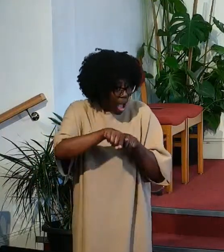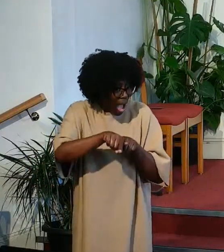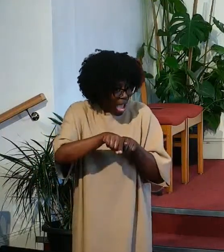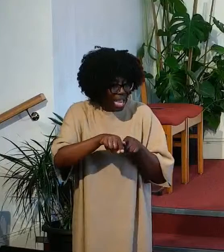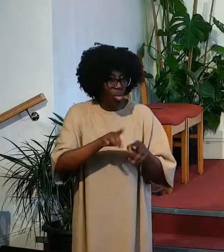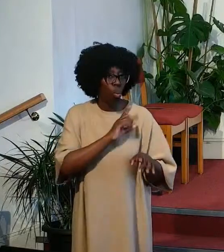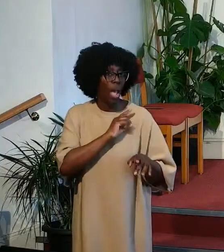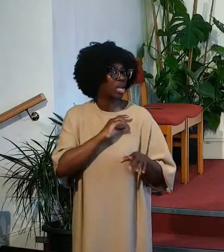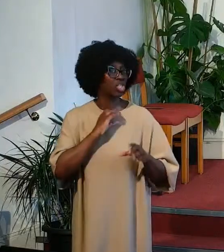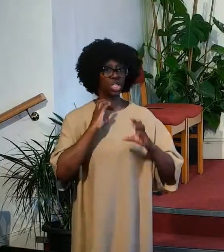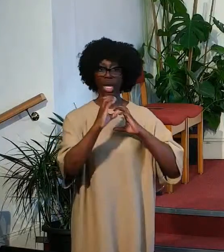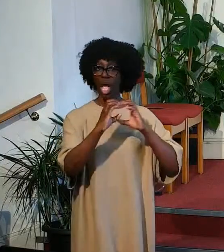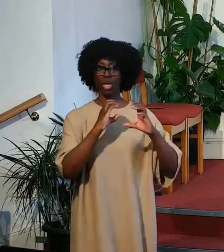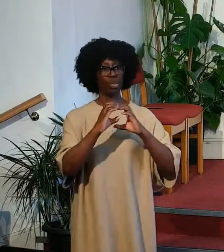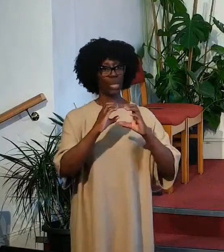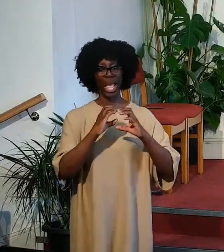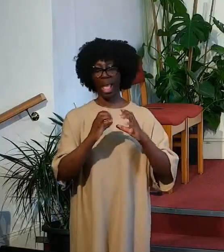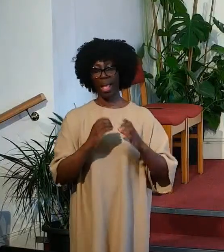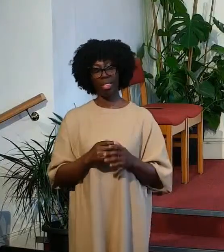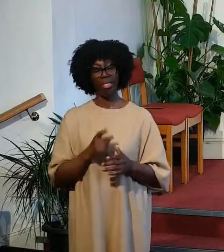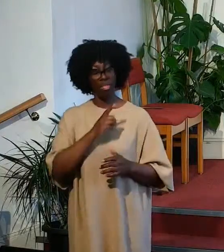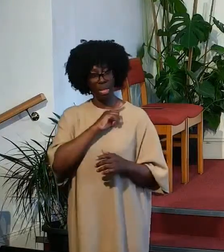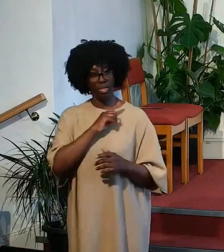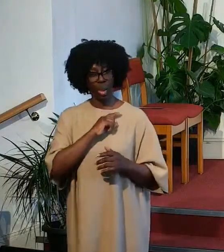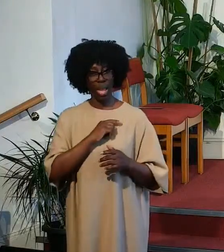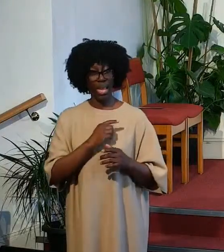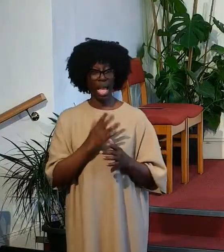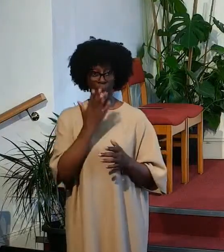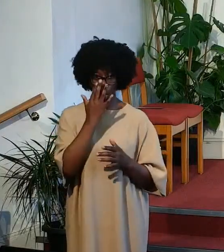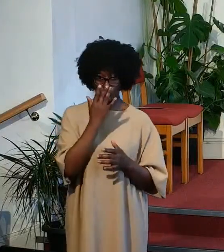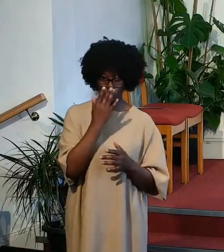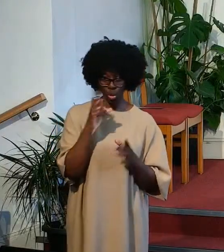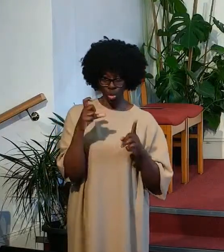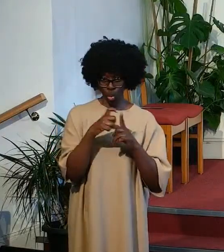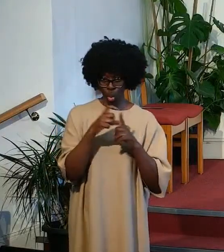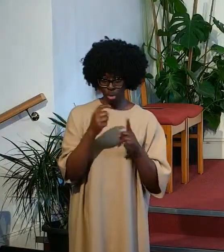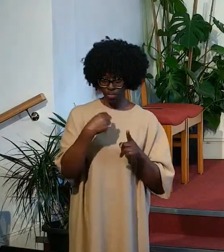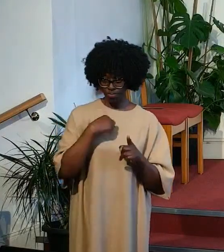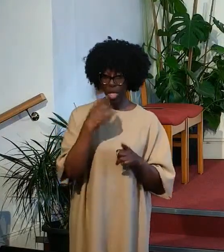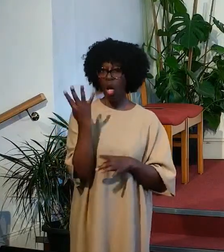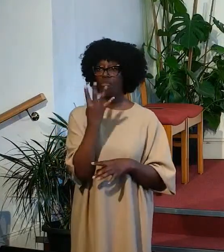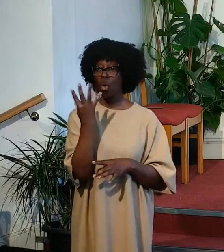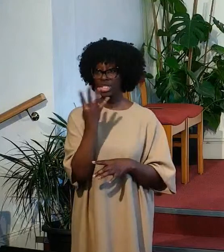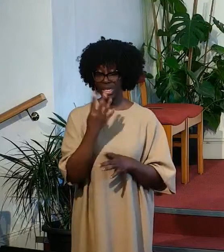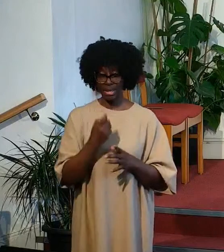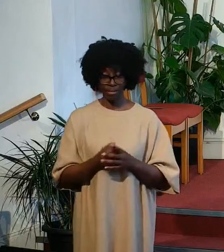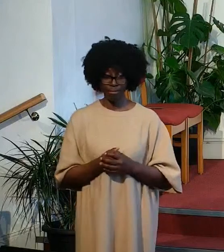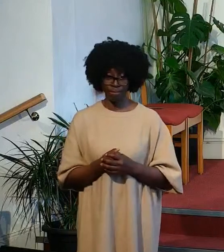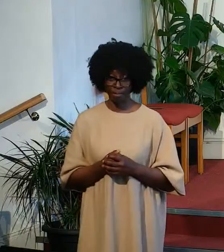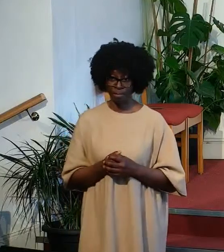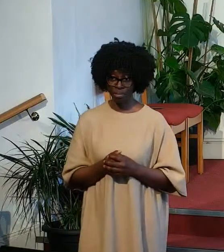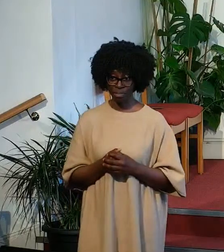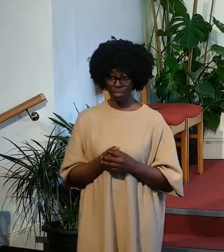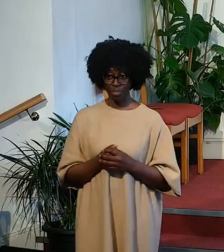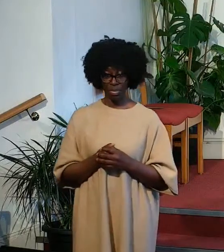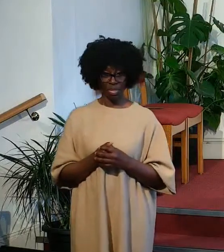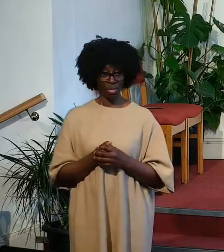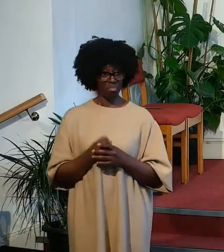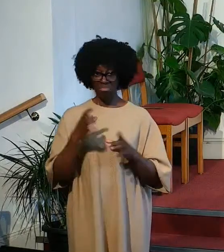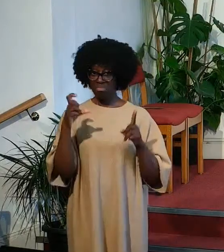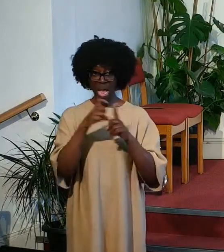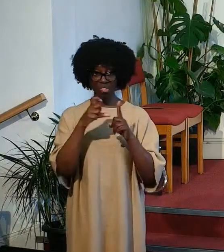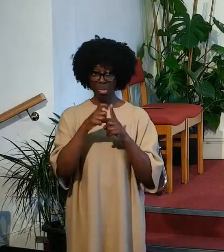who do not know Hannah, Hannah's my daughter. She's 14 and she has global developmental delay. She doesn't